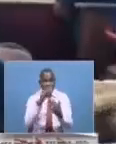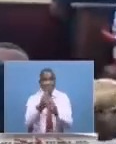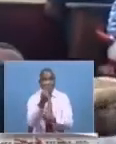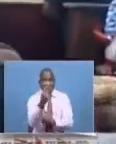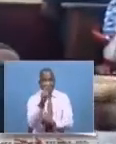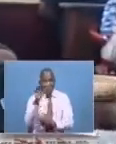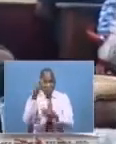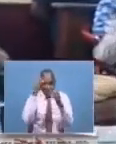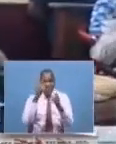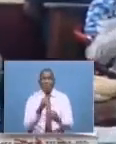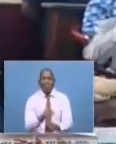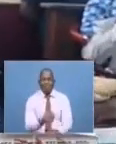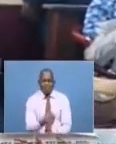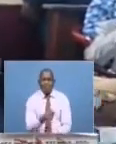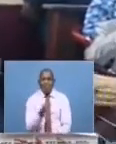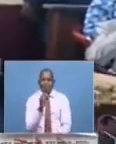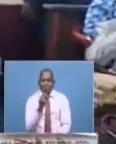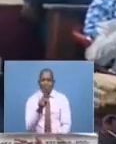there was